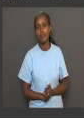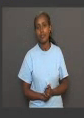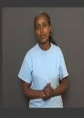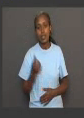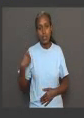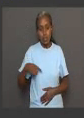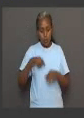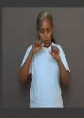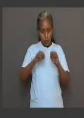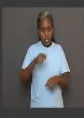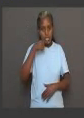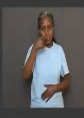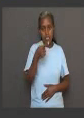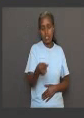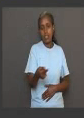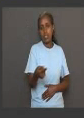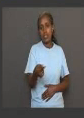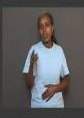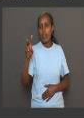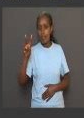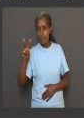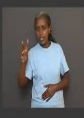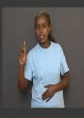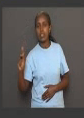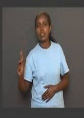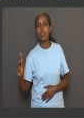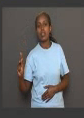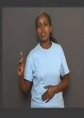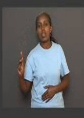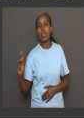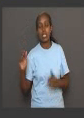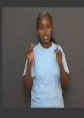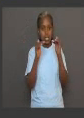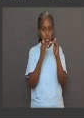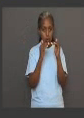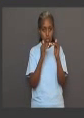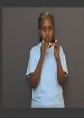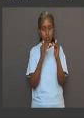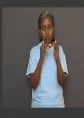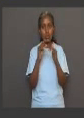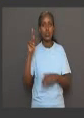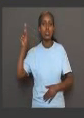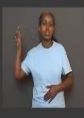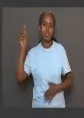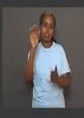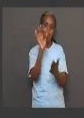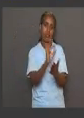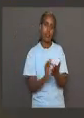We can then say that VK is equal to this formula.